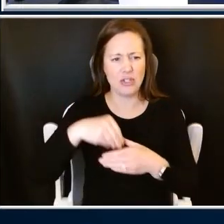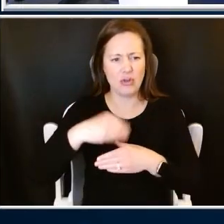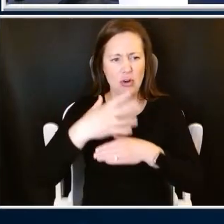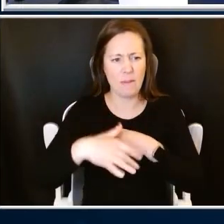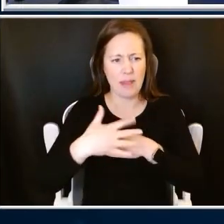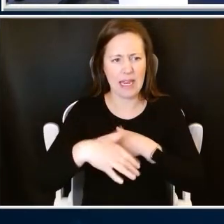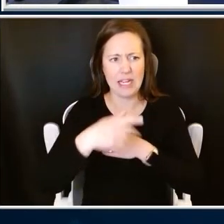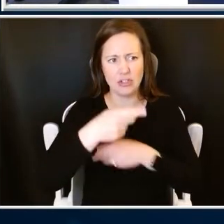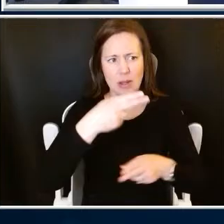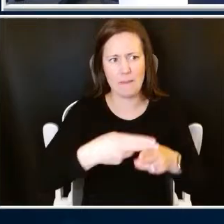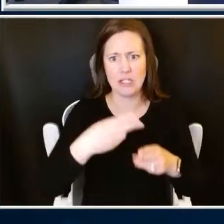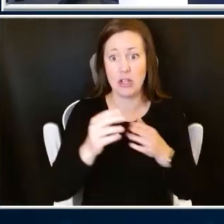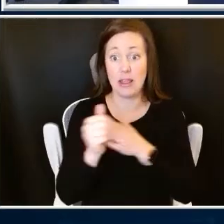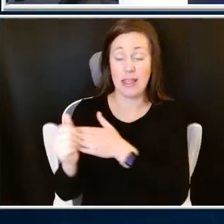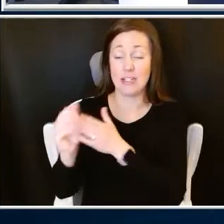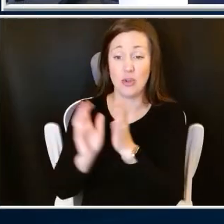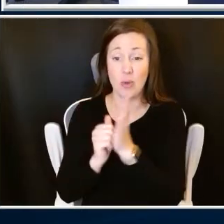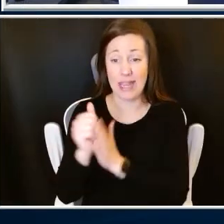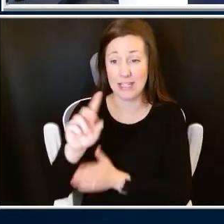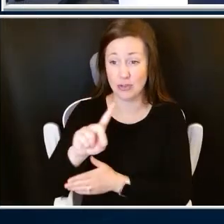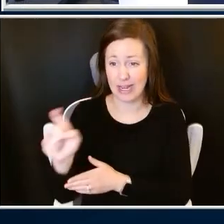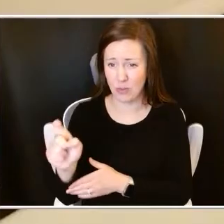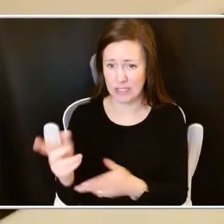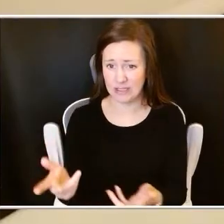a cancer diagnosis?